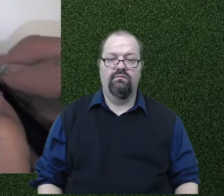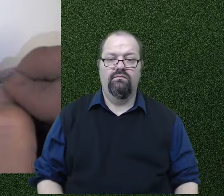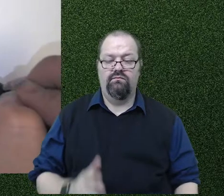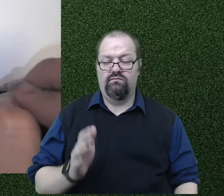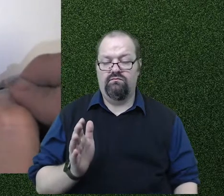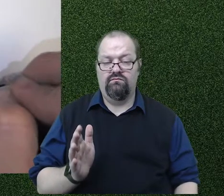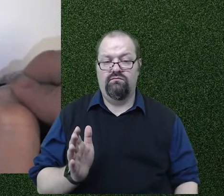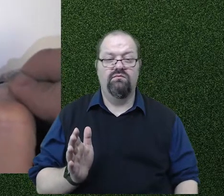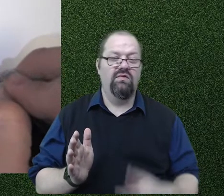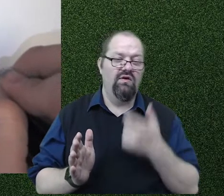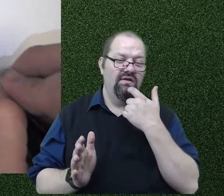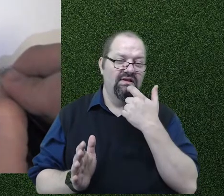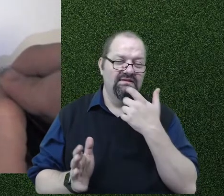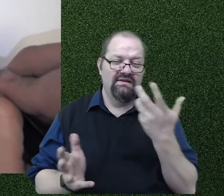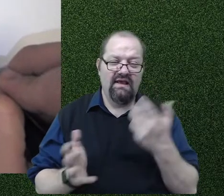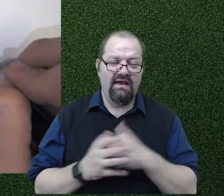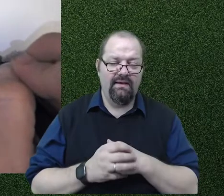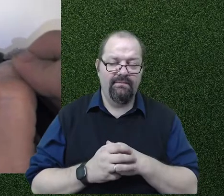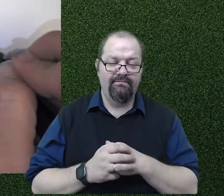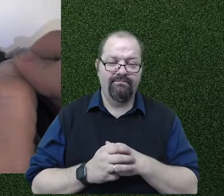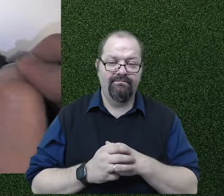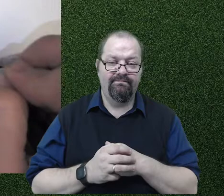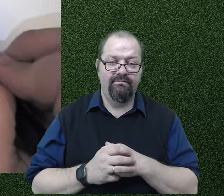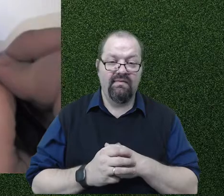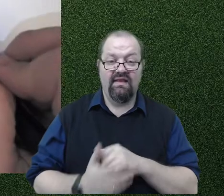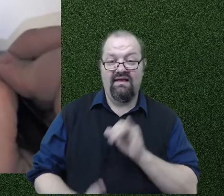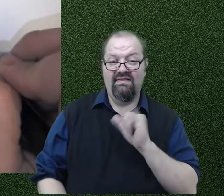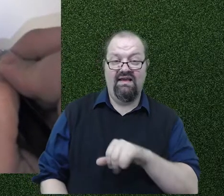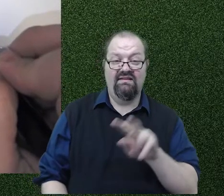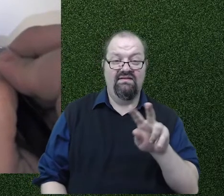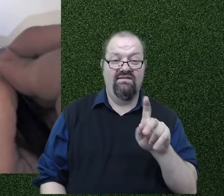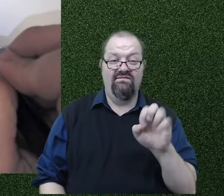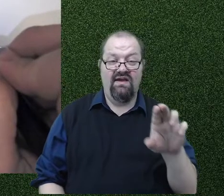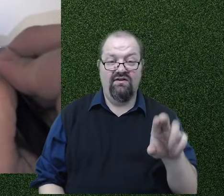So let's say this is my vector u,